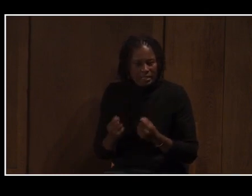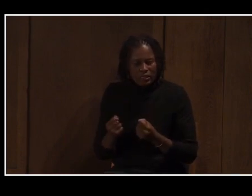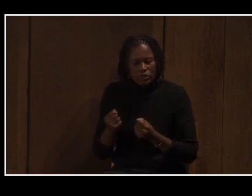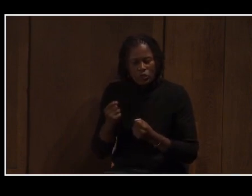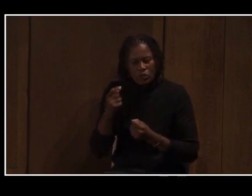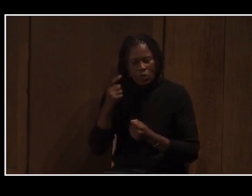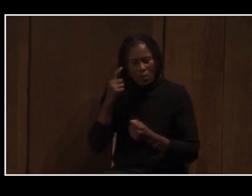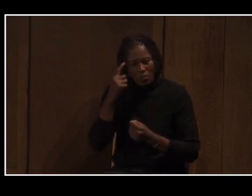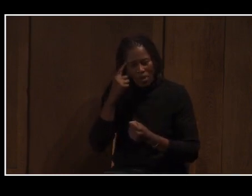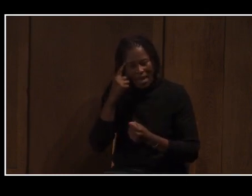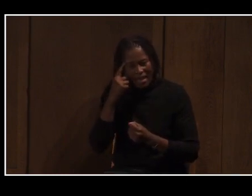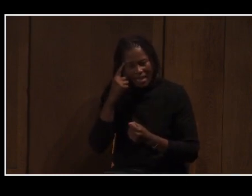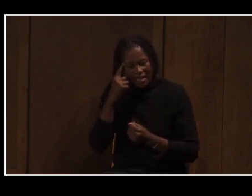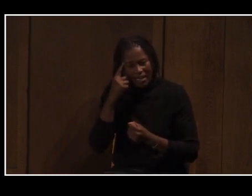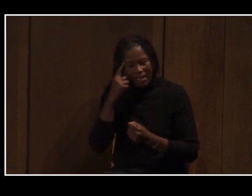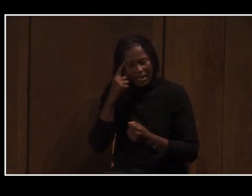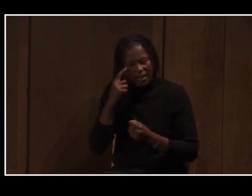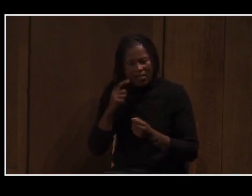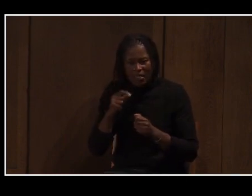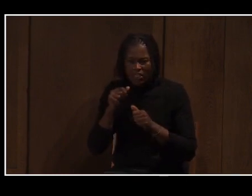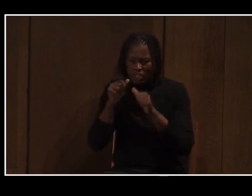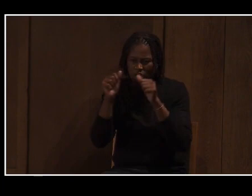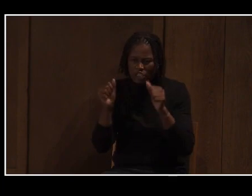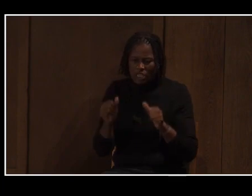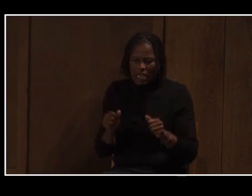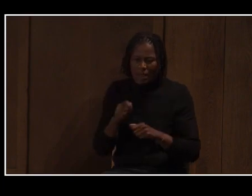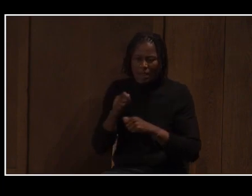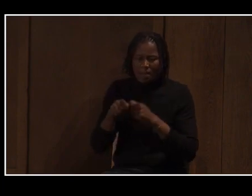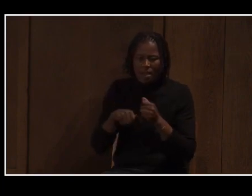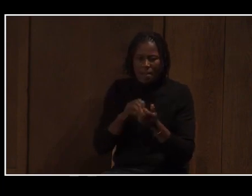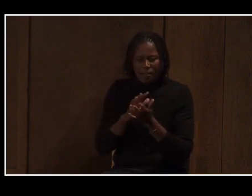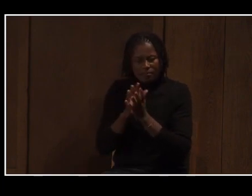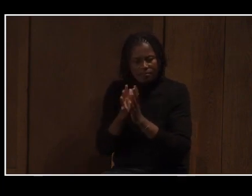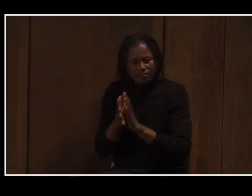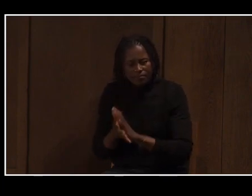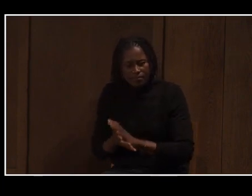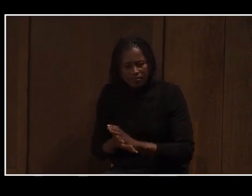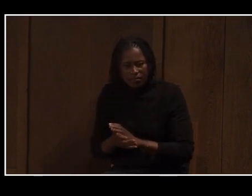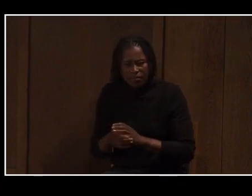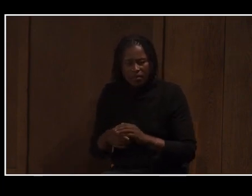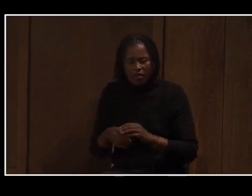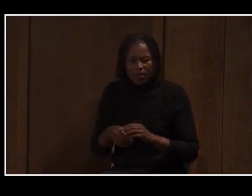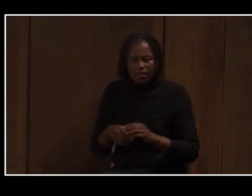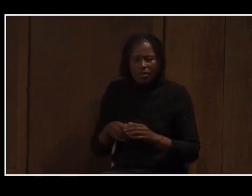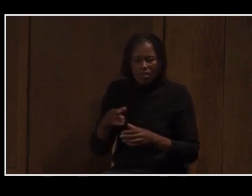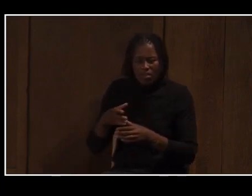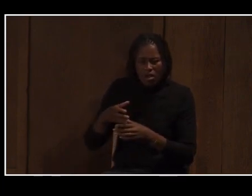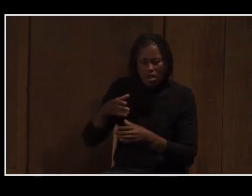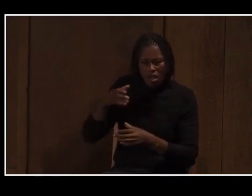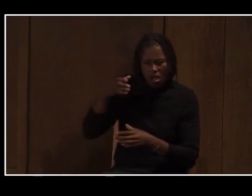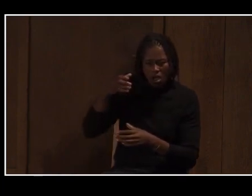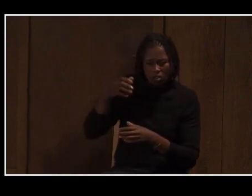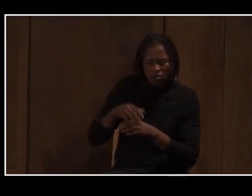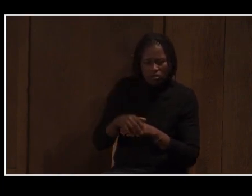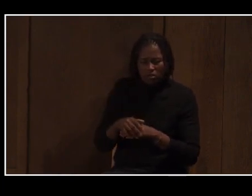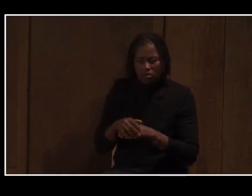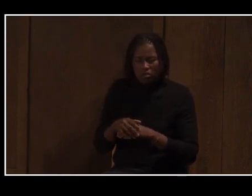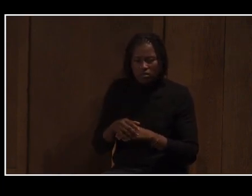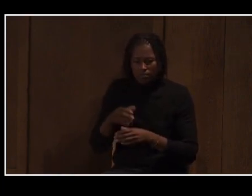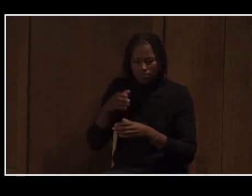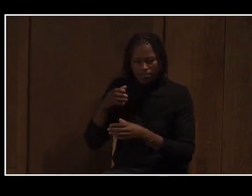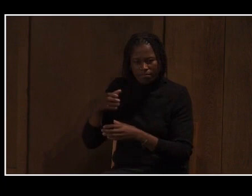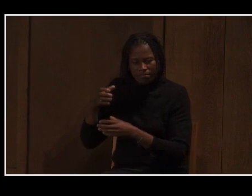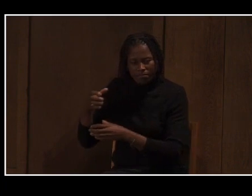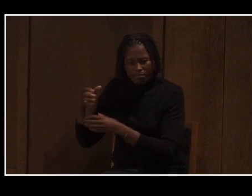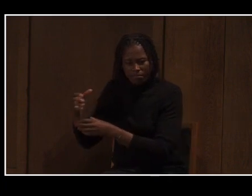shape. Wrap the bottle around. Recycle glass, no end, spirit so sound.